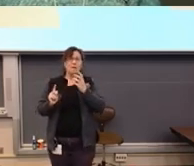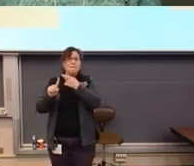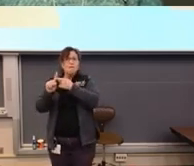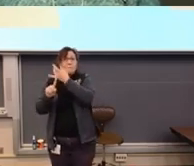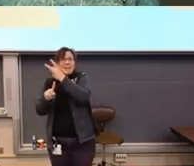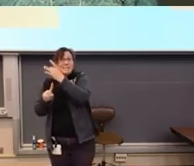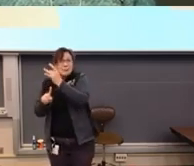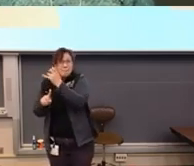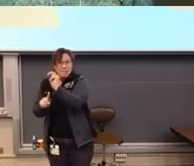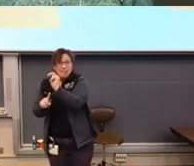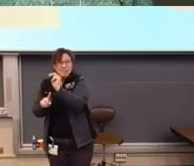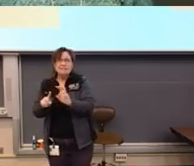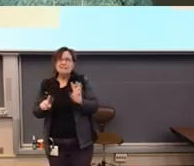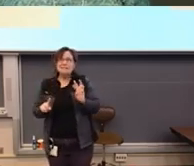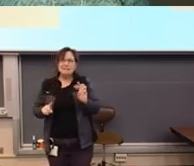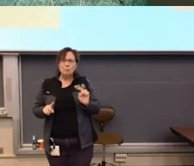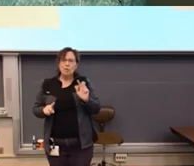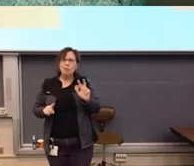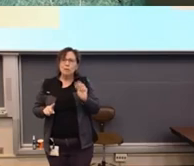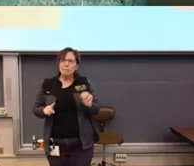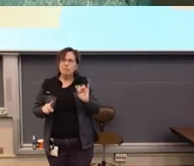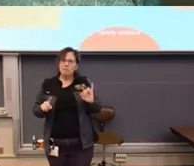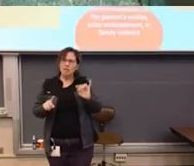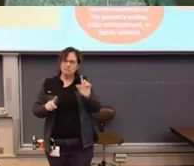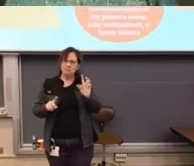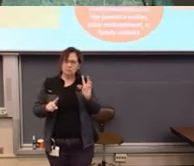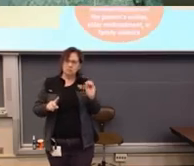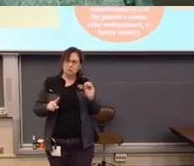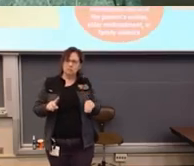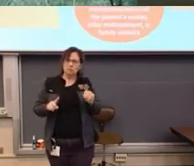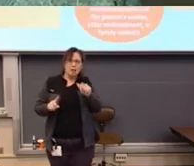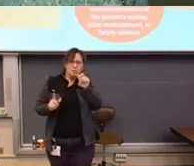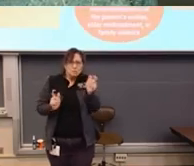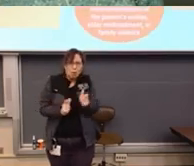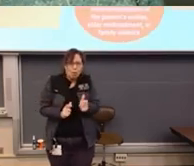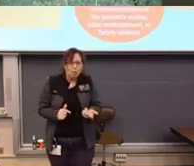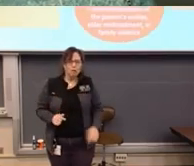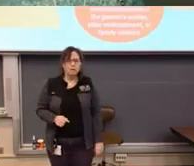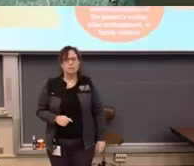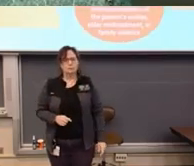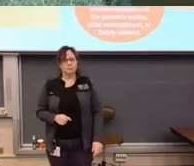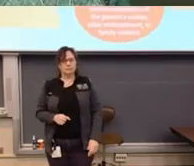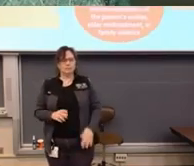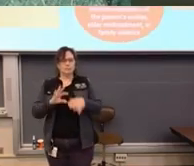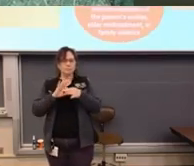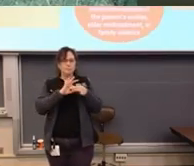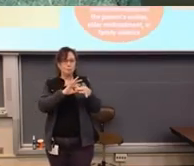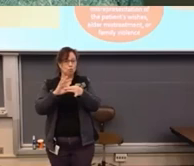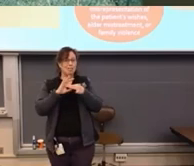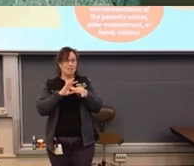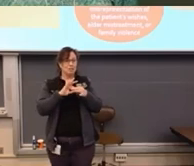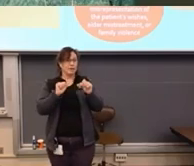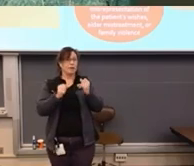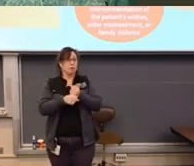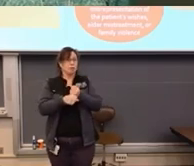who have experienced physical abuse. So it's really not small. So family relationships can create power